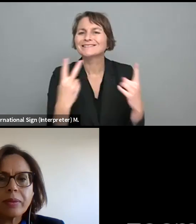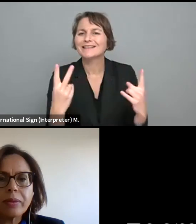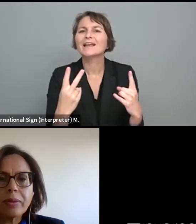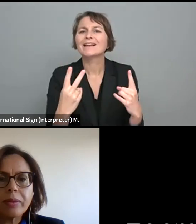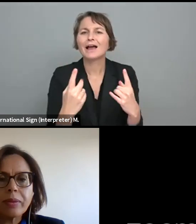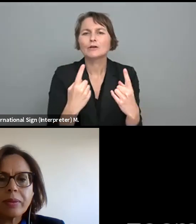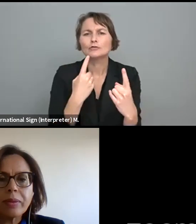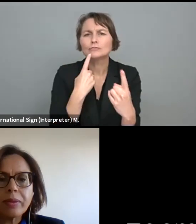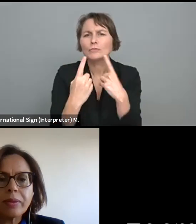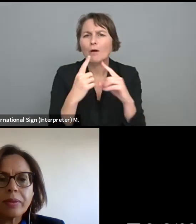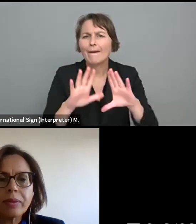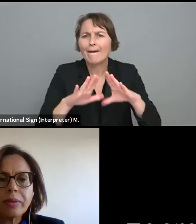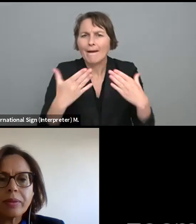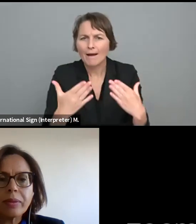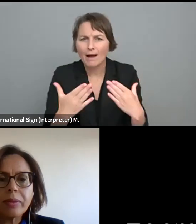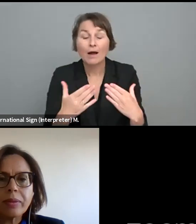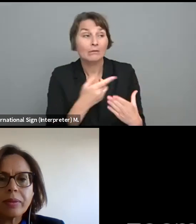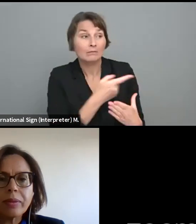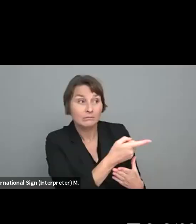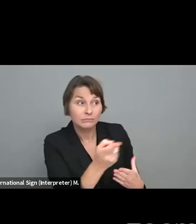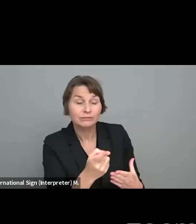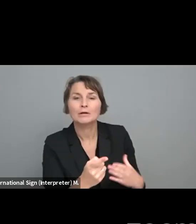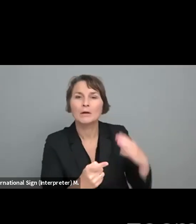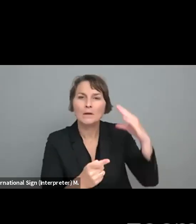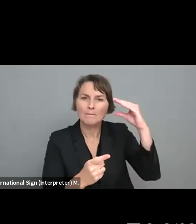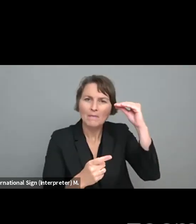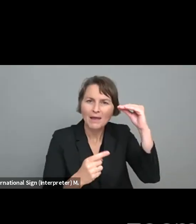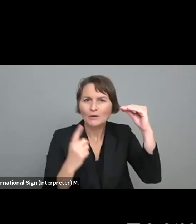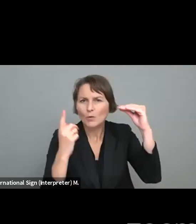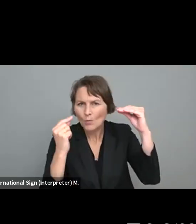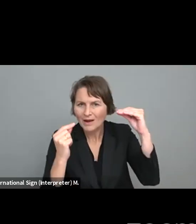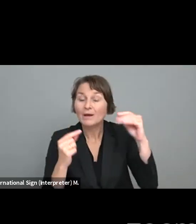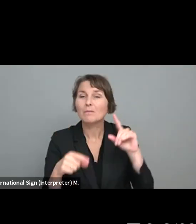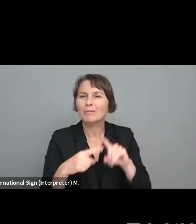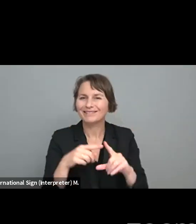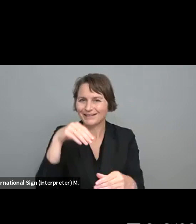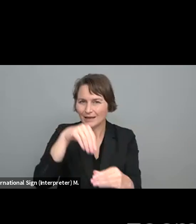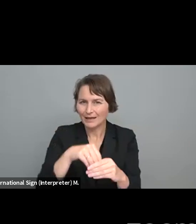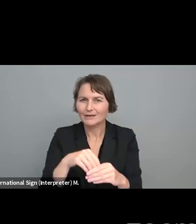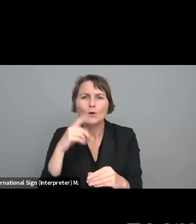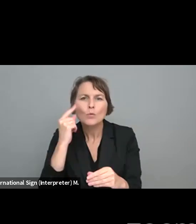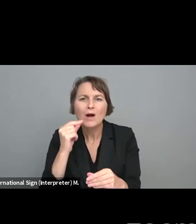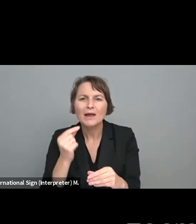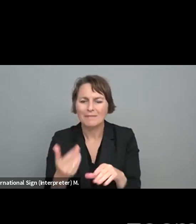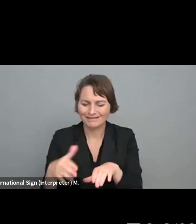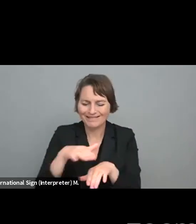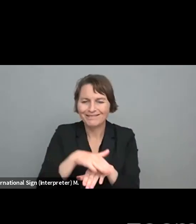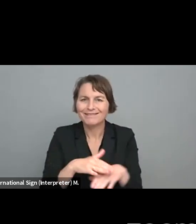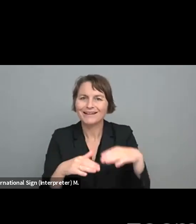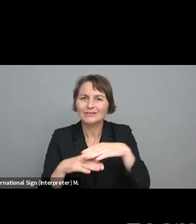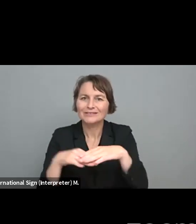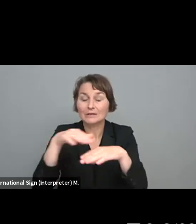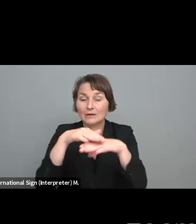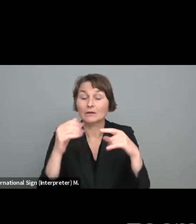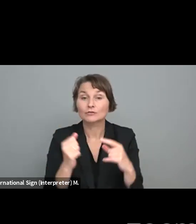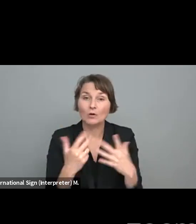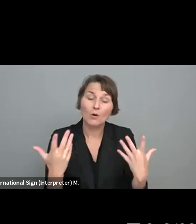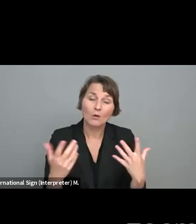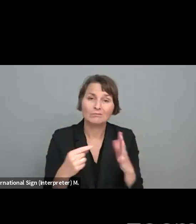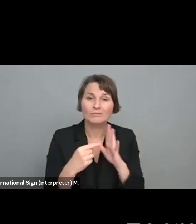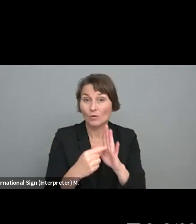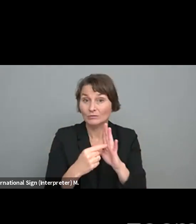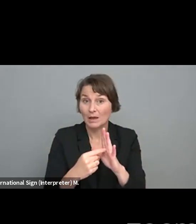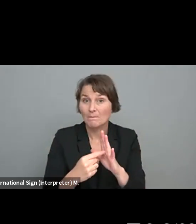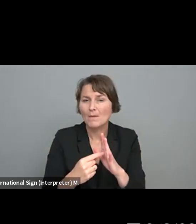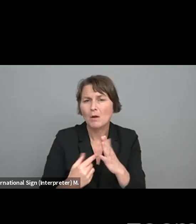Caste, communities, and social class determine the economic status of women. More or less culture, tradition